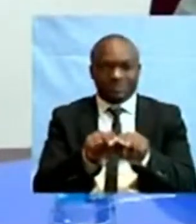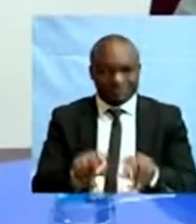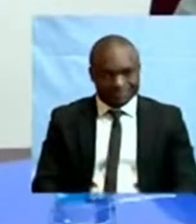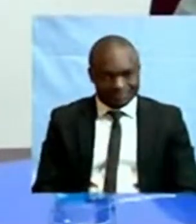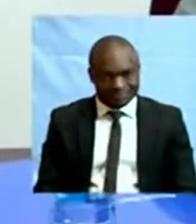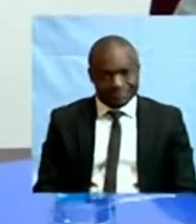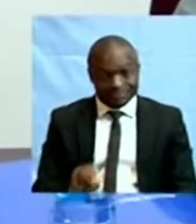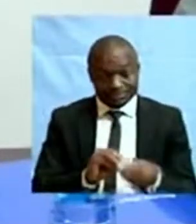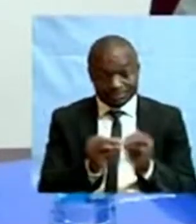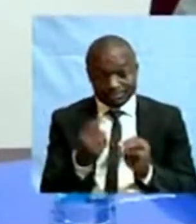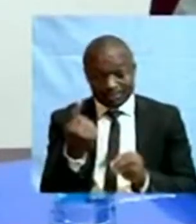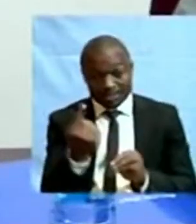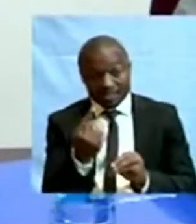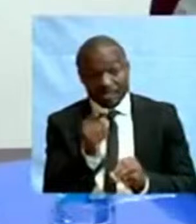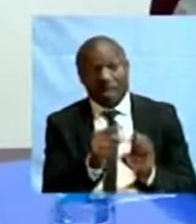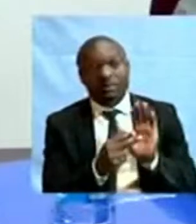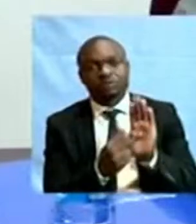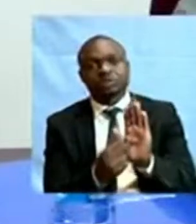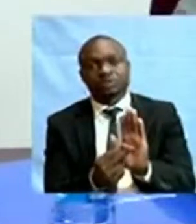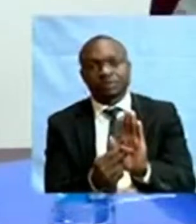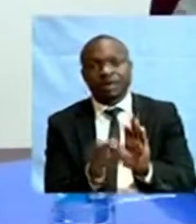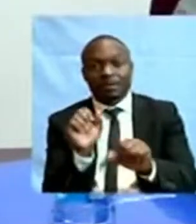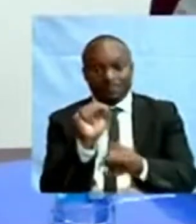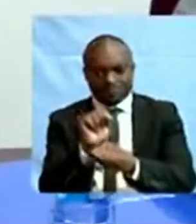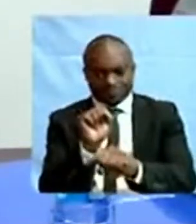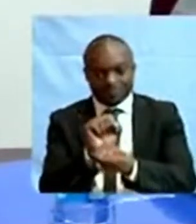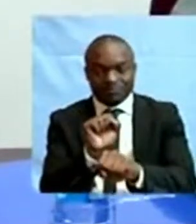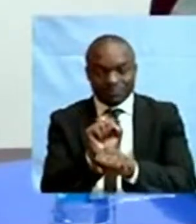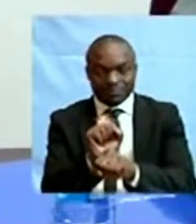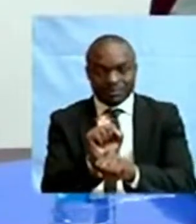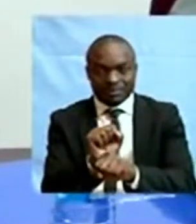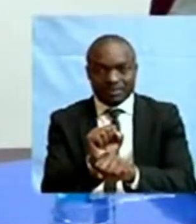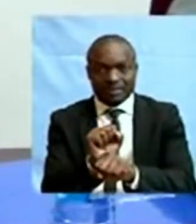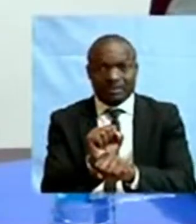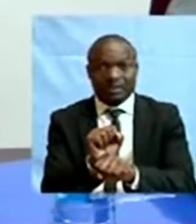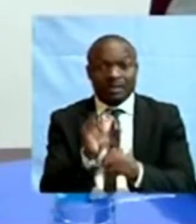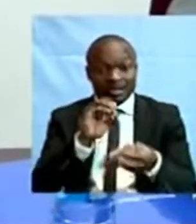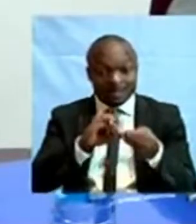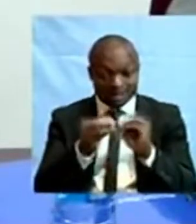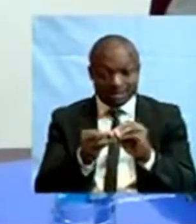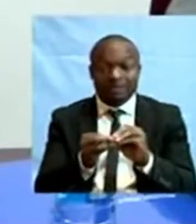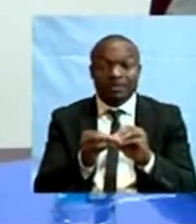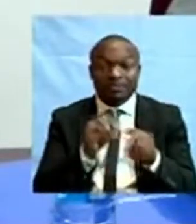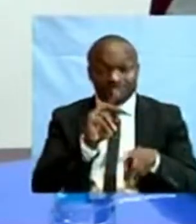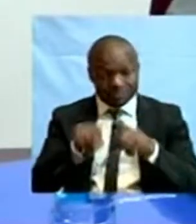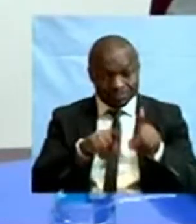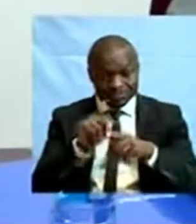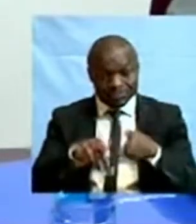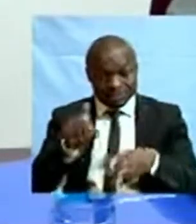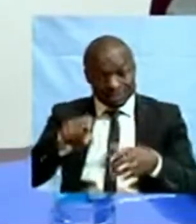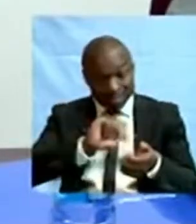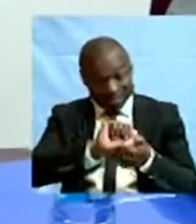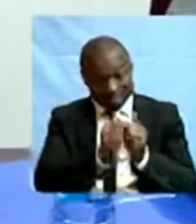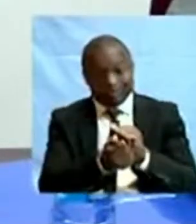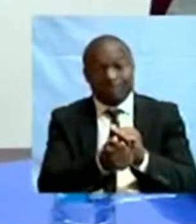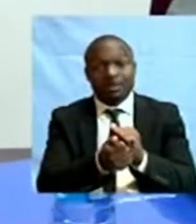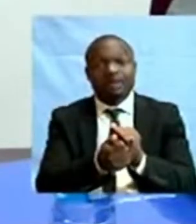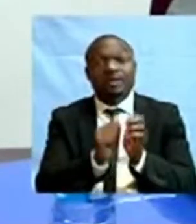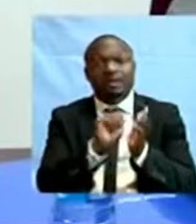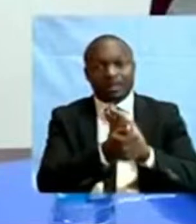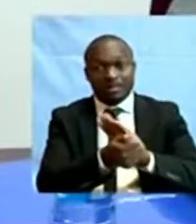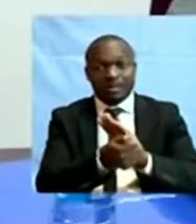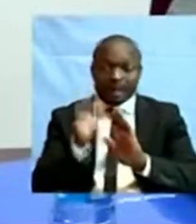And figure one there just simply indicates the performance in terms of passenger numbers. In terms of the need to amend the Act,